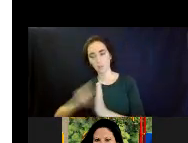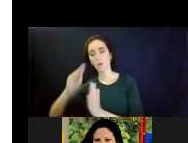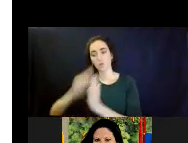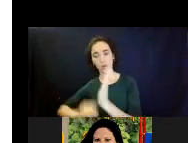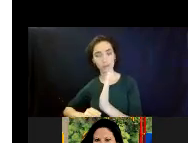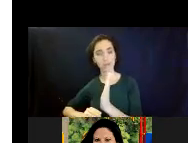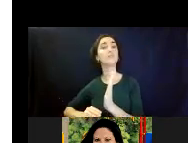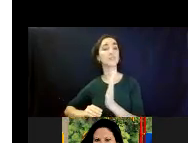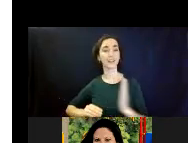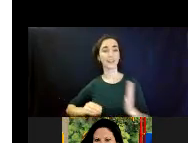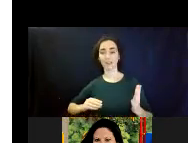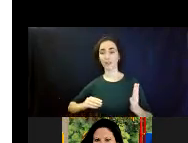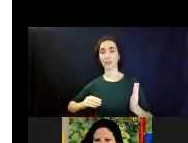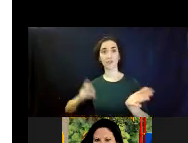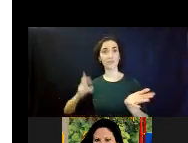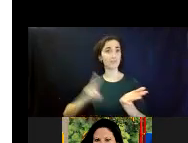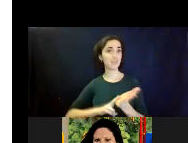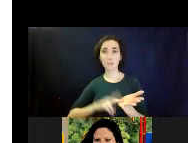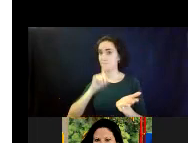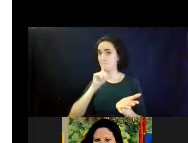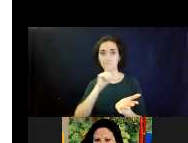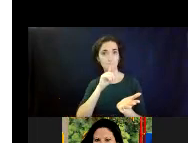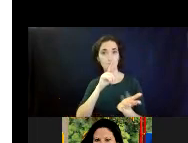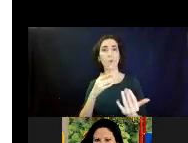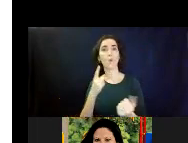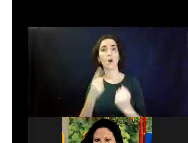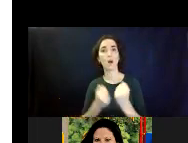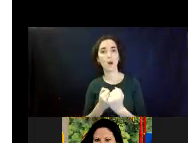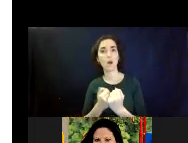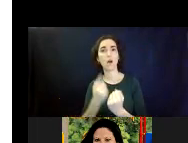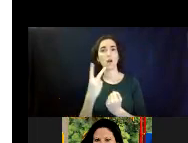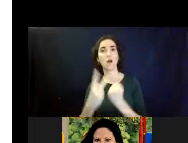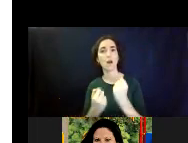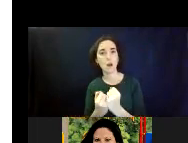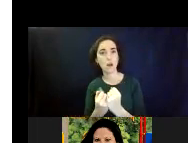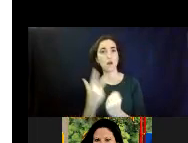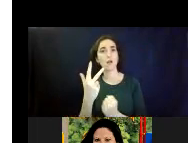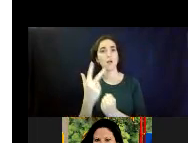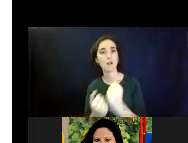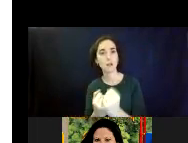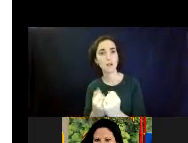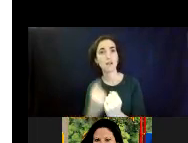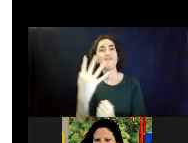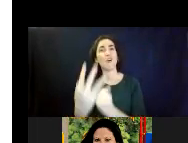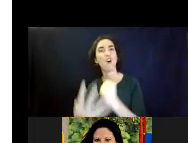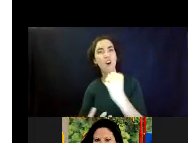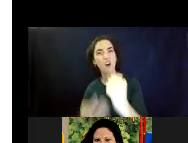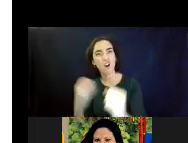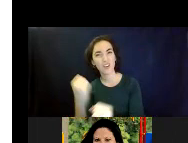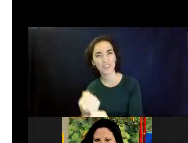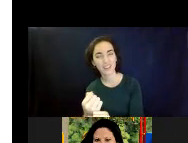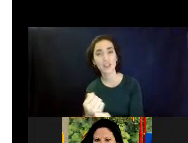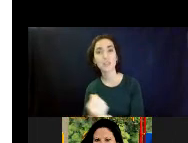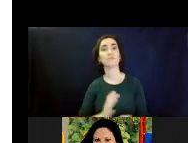passed without it being signed into law. So, in the words of the press of the time, a small army